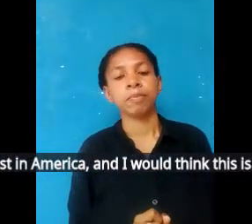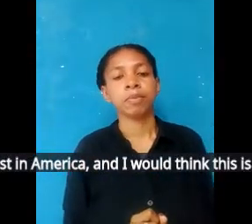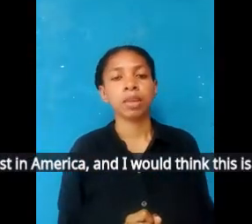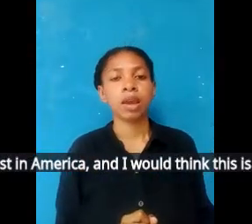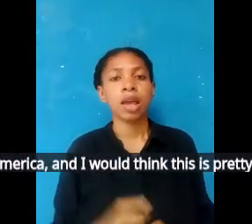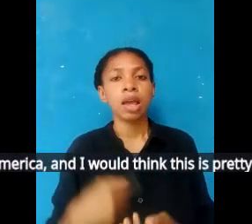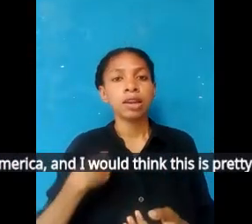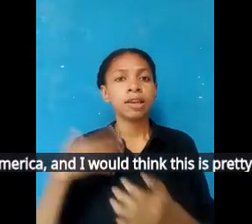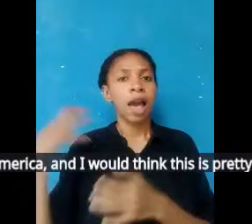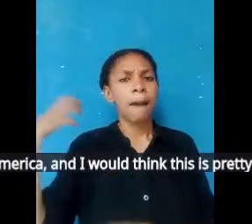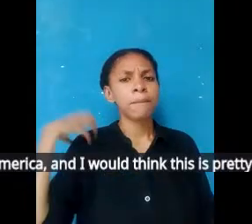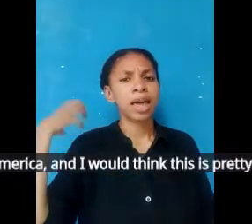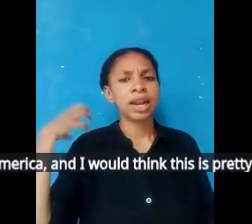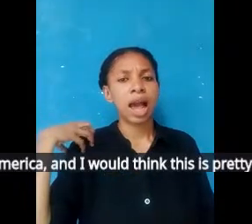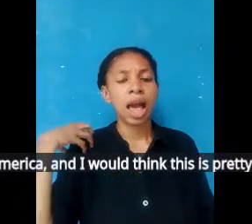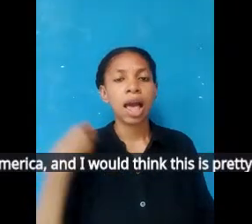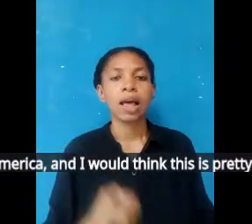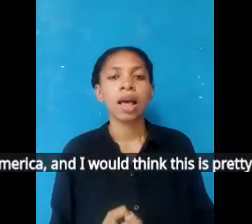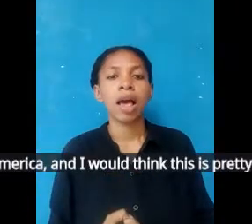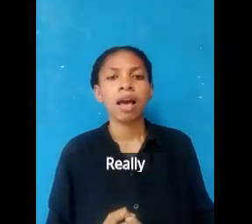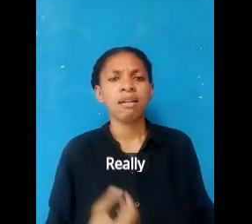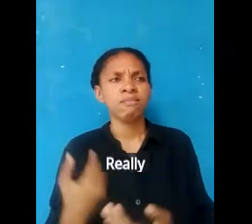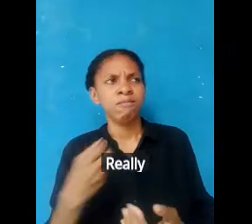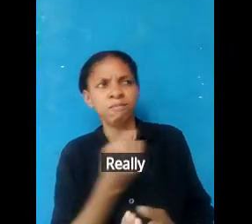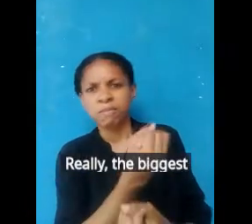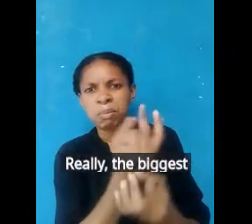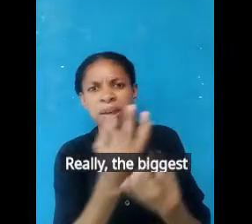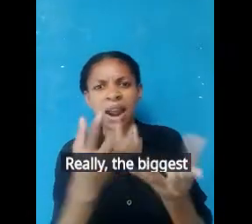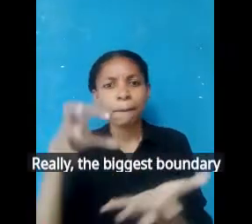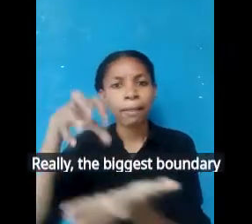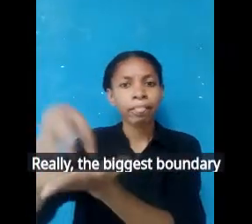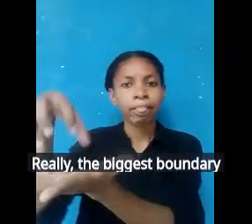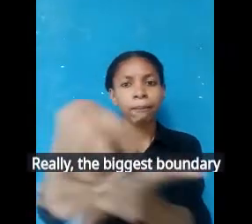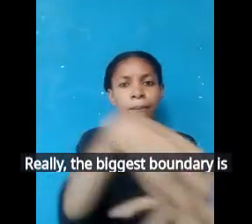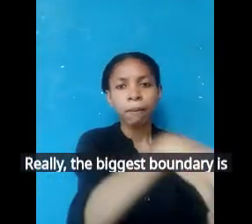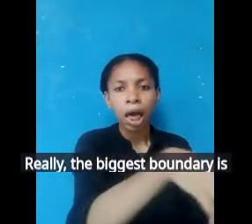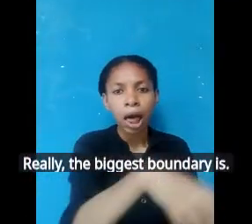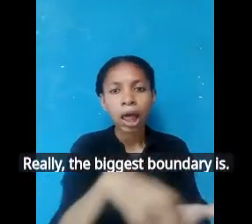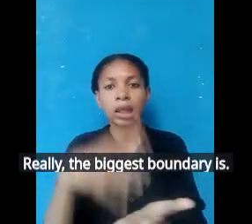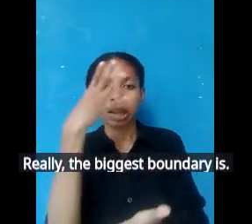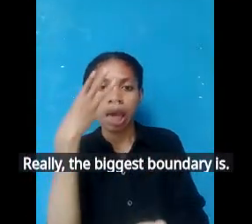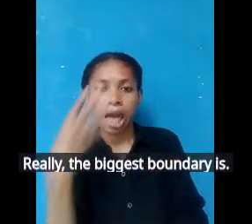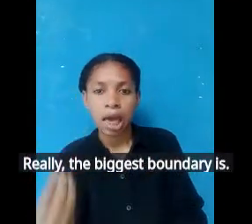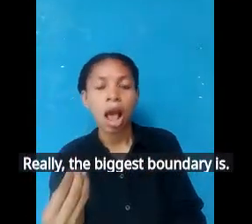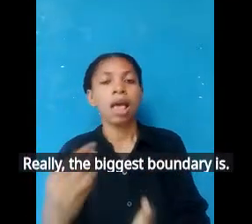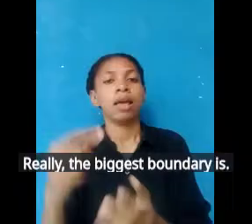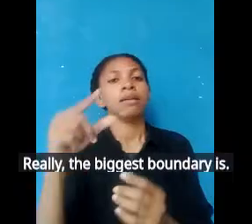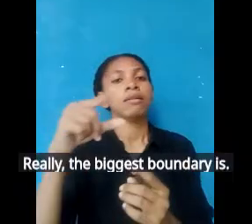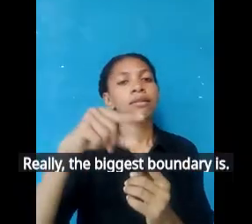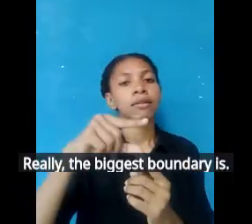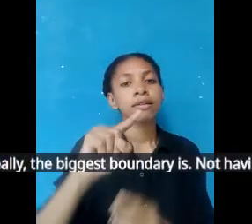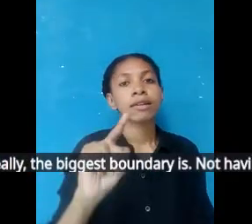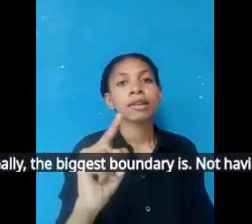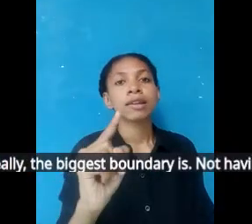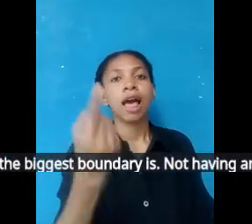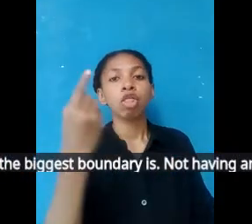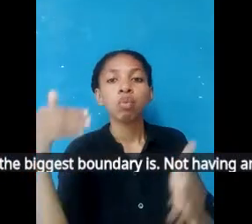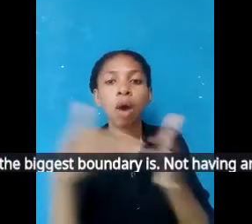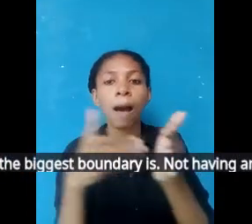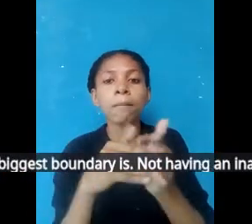everywhere, really the biggest boundary is not having an